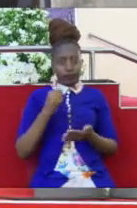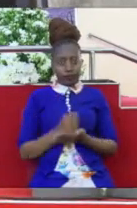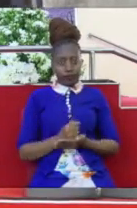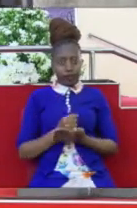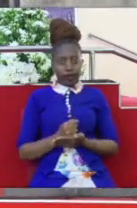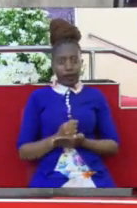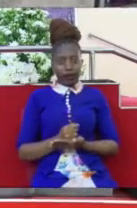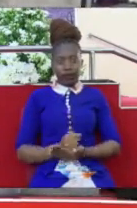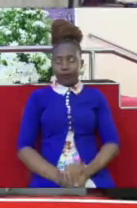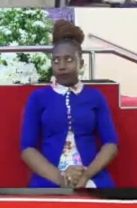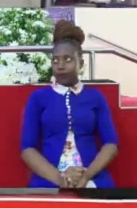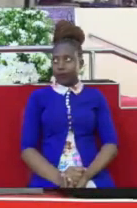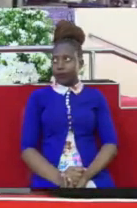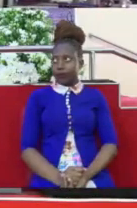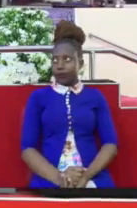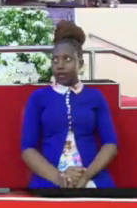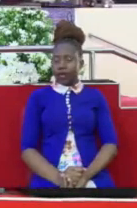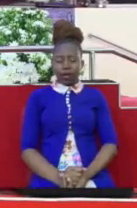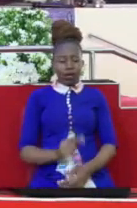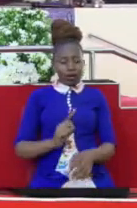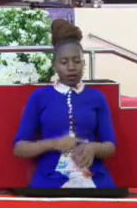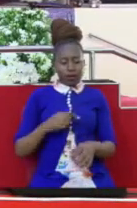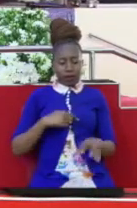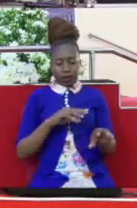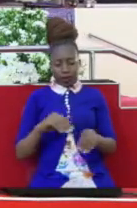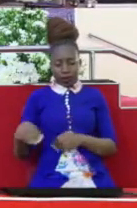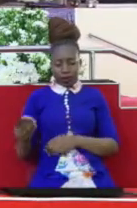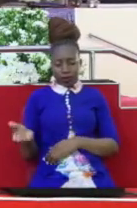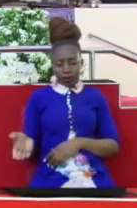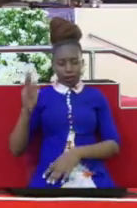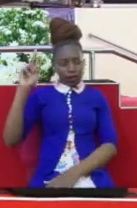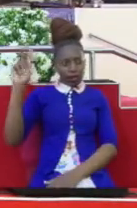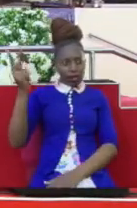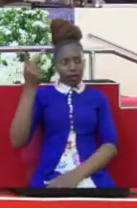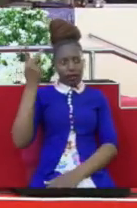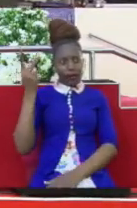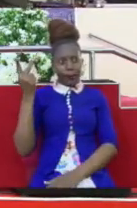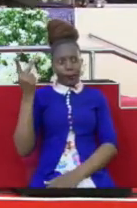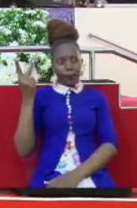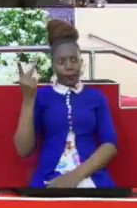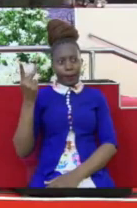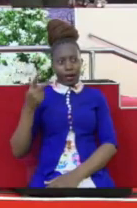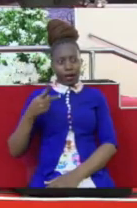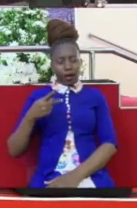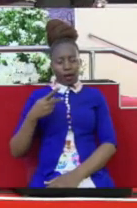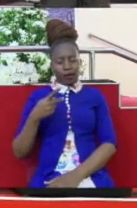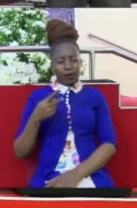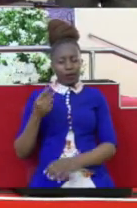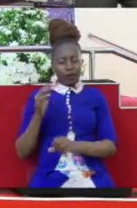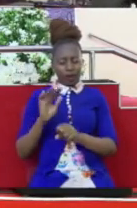When you live in Kenya, unapoishi hapa Kenya, you're around so much heartache. Uko katika mambo magumu